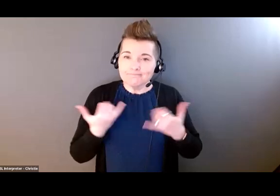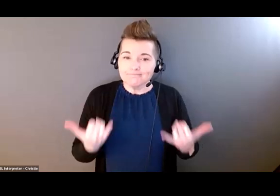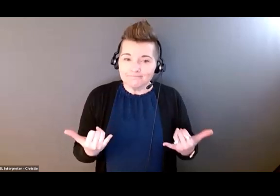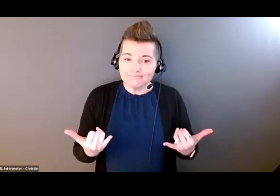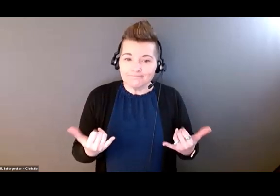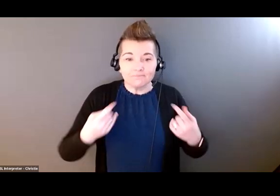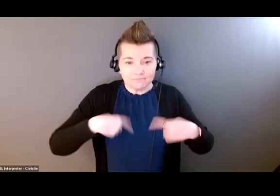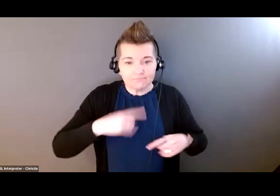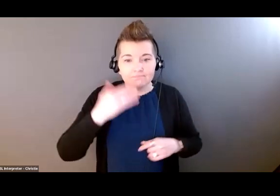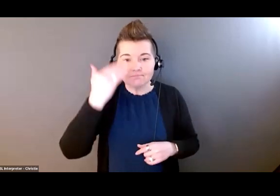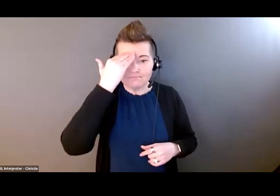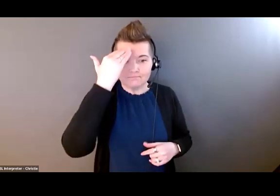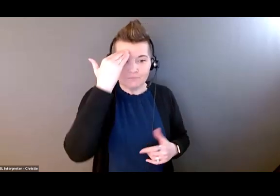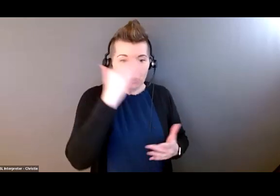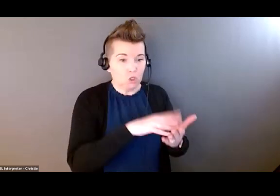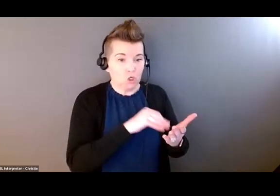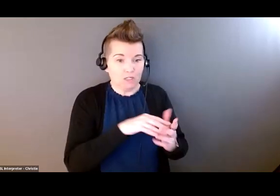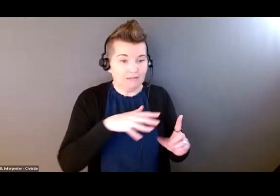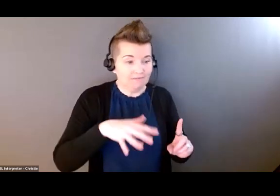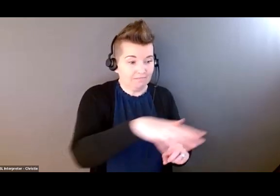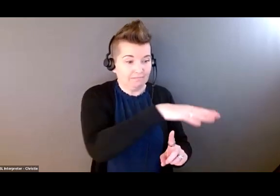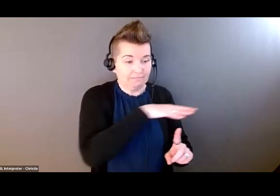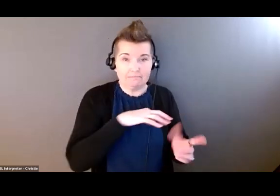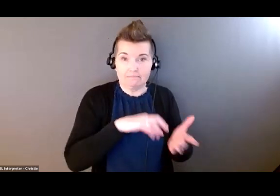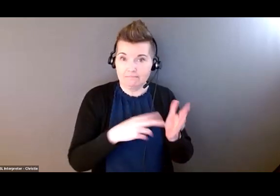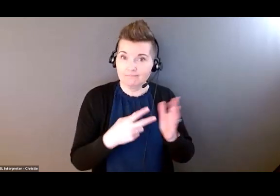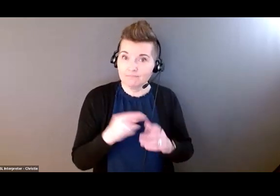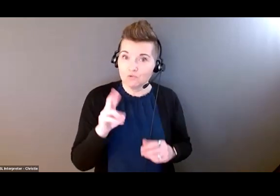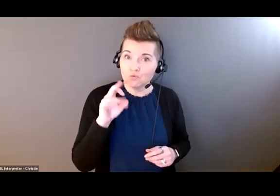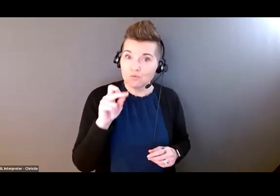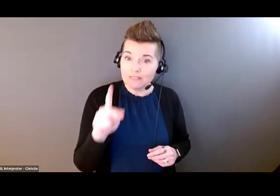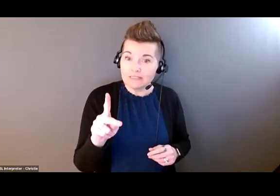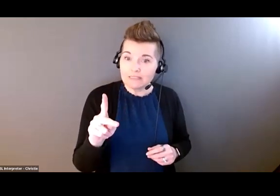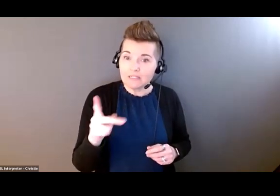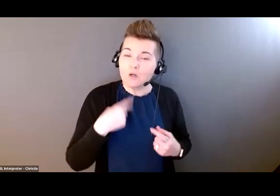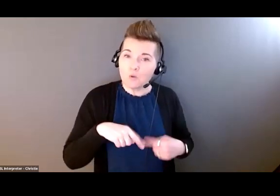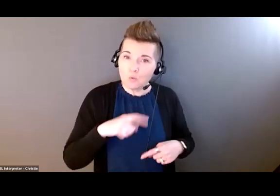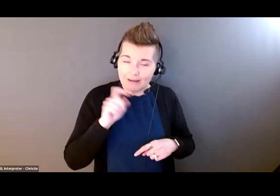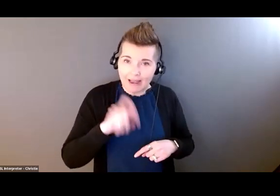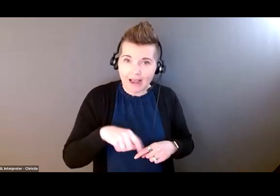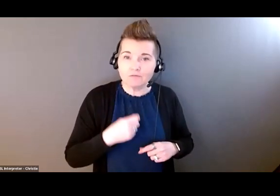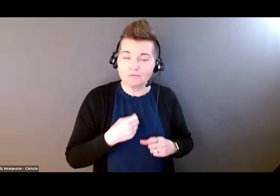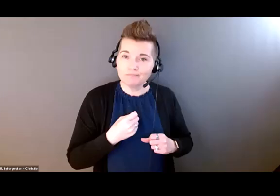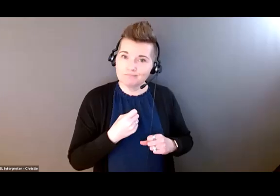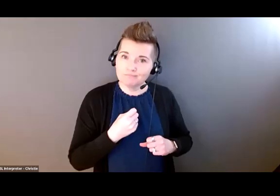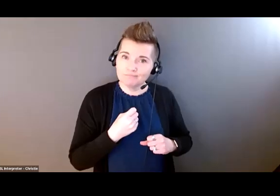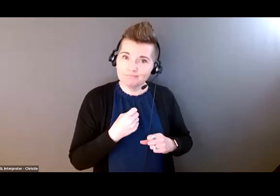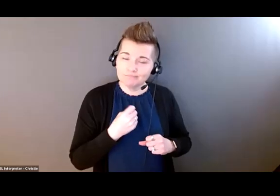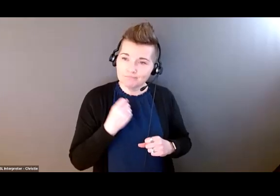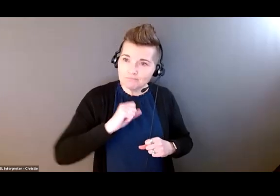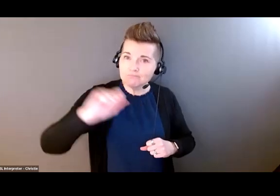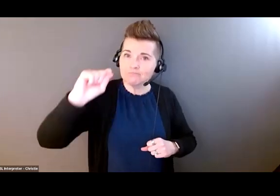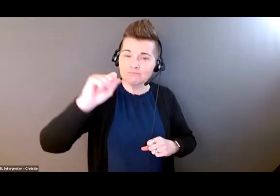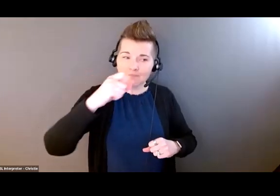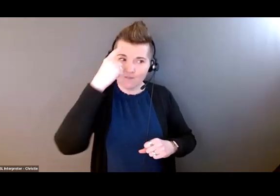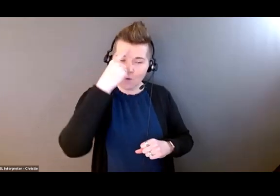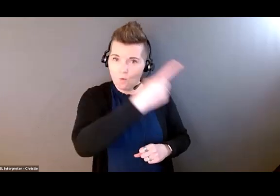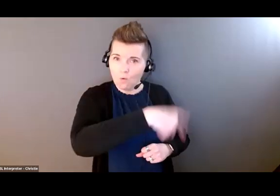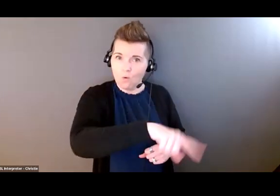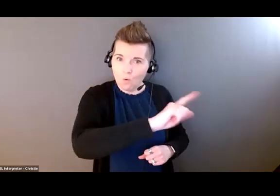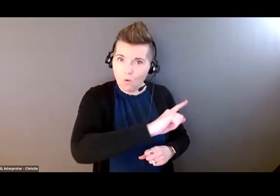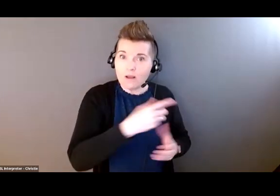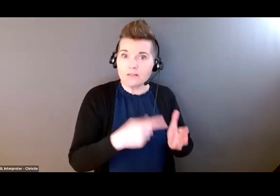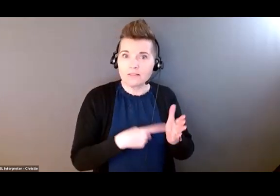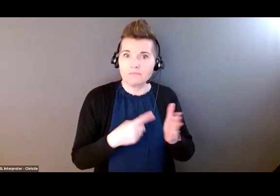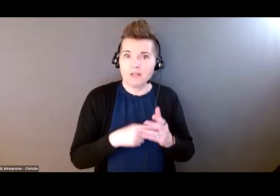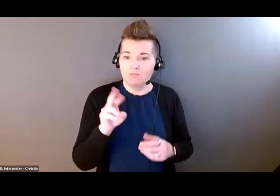As a team, we became humble. We recognized that learning involves taking risk and standing up for what the team and the